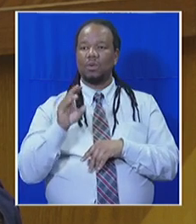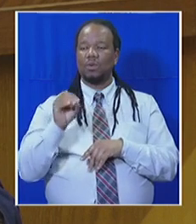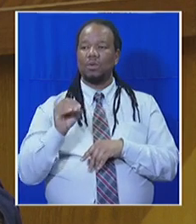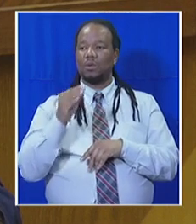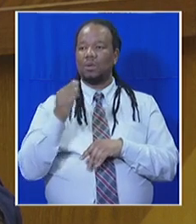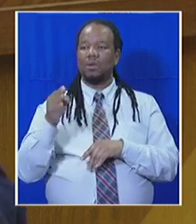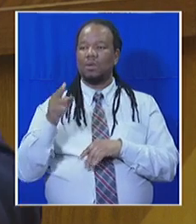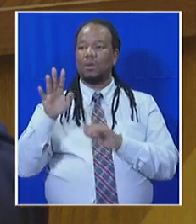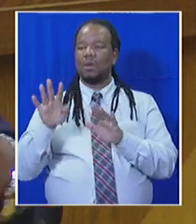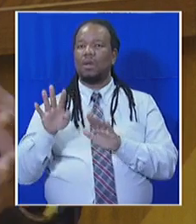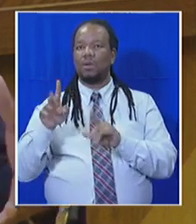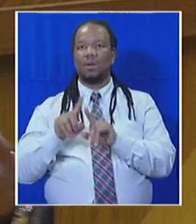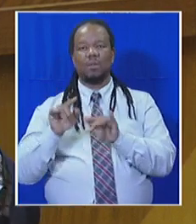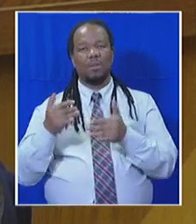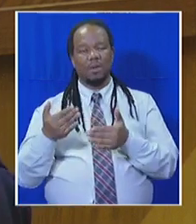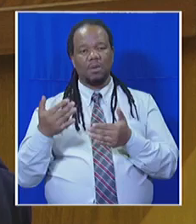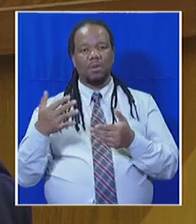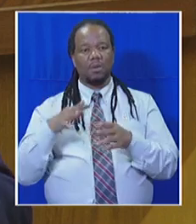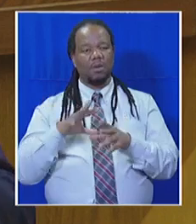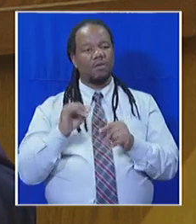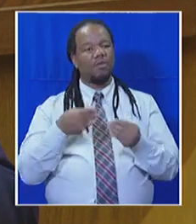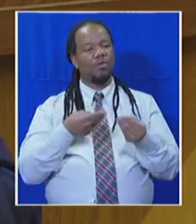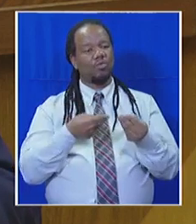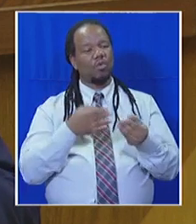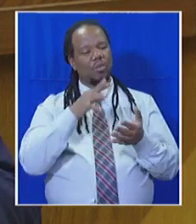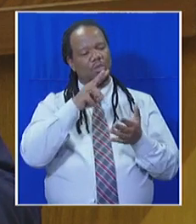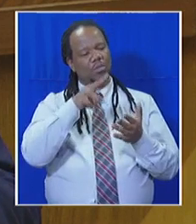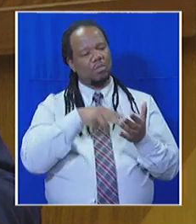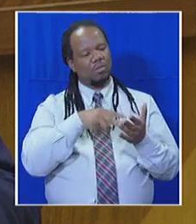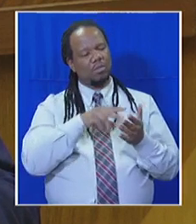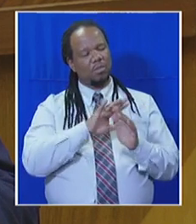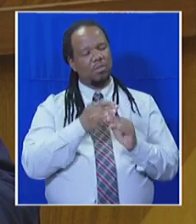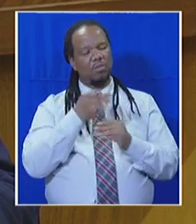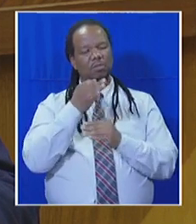outlook, if you read all the documents, the outlook is very bleak.